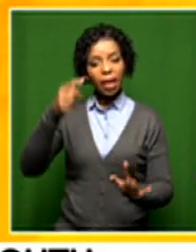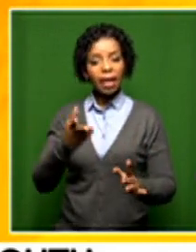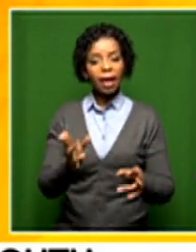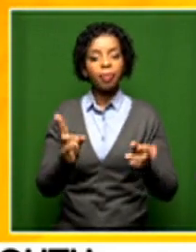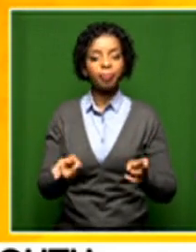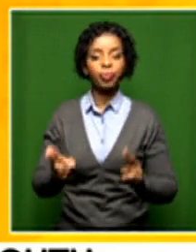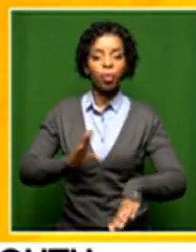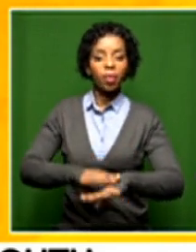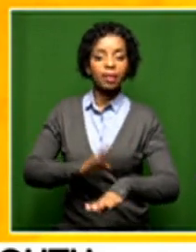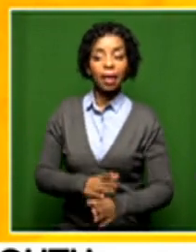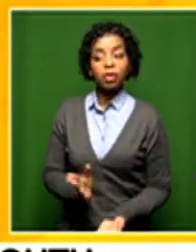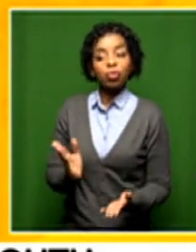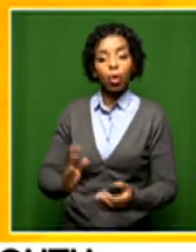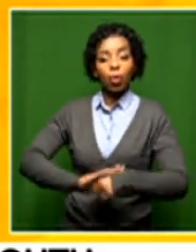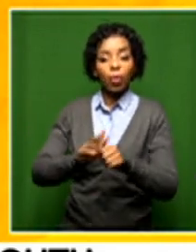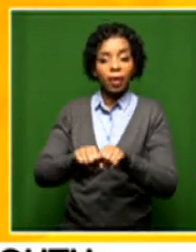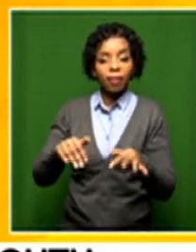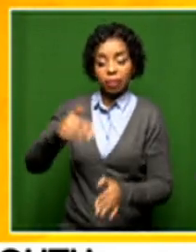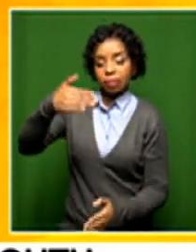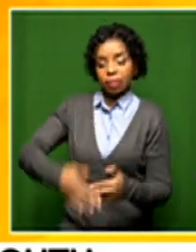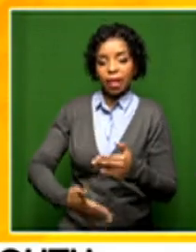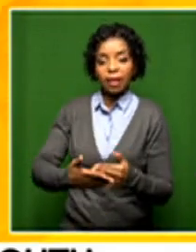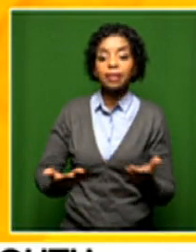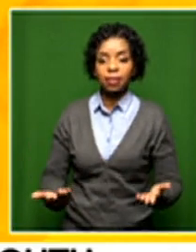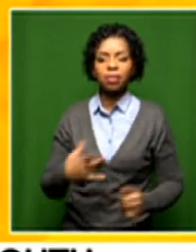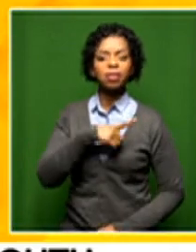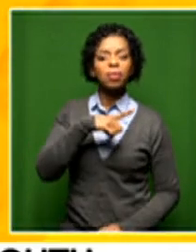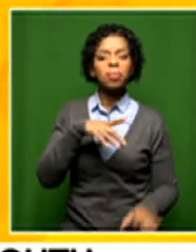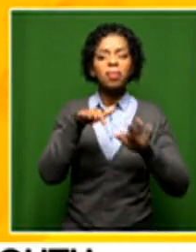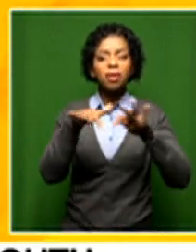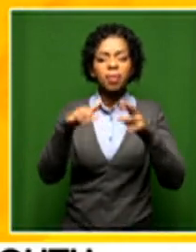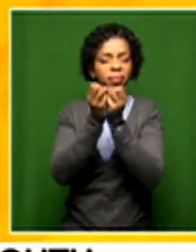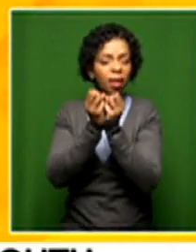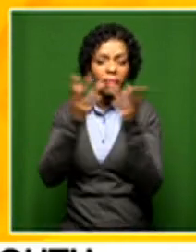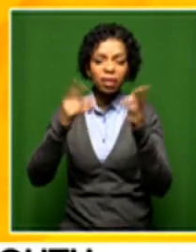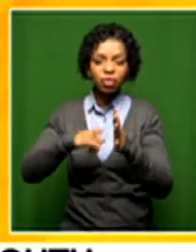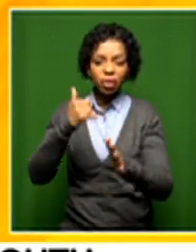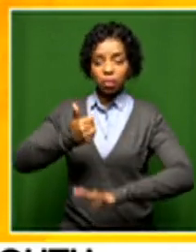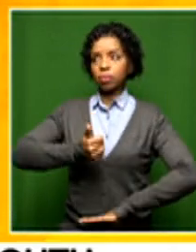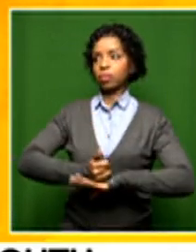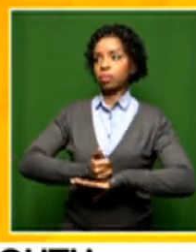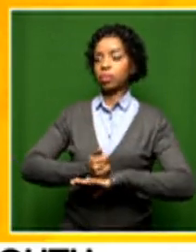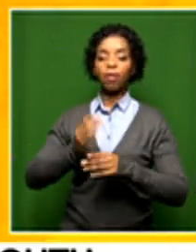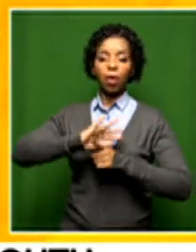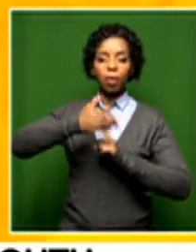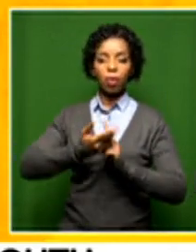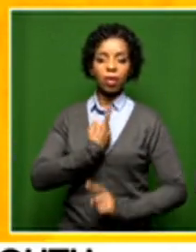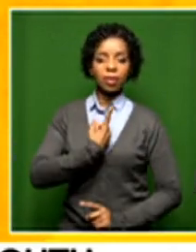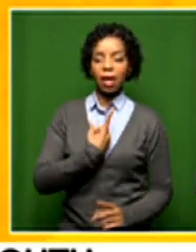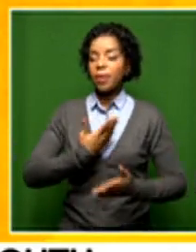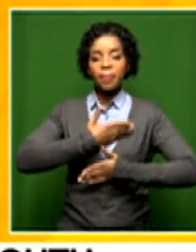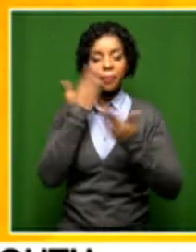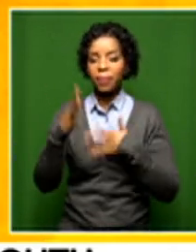that COVID-19 is gone. And that's because many people are simply not taking the appropriate protection measures anymore. Now,